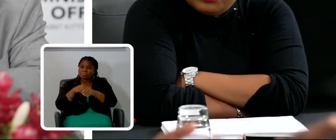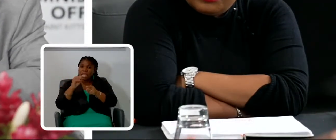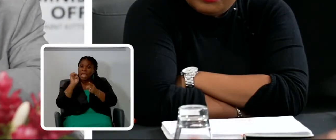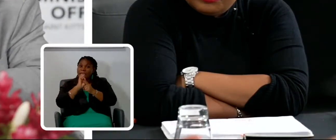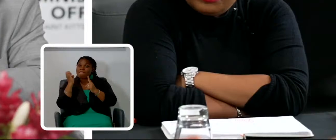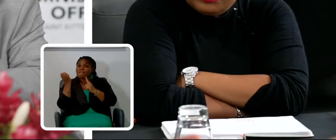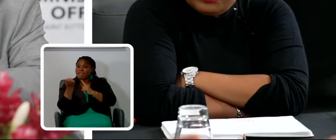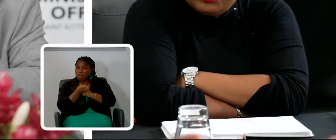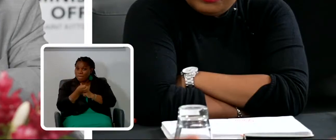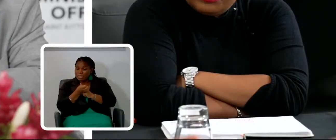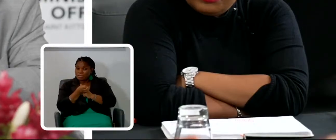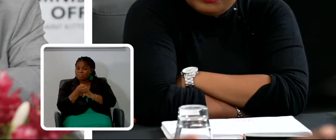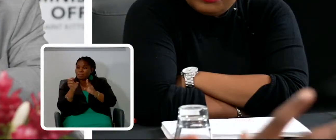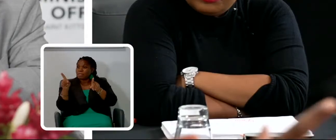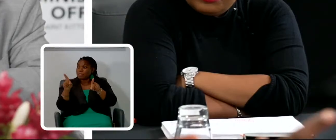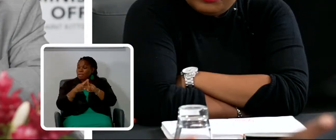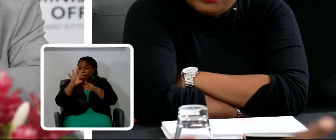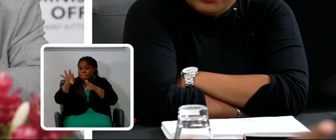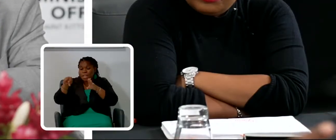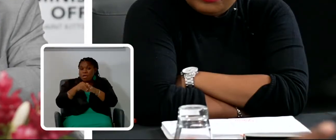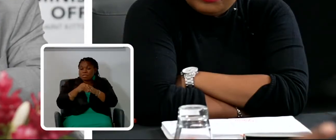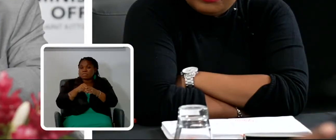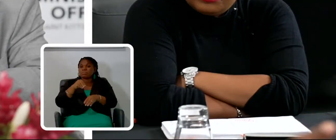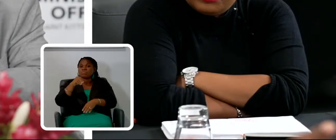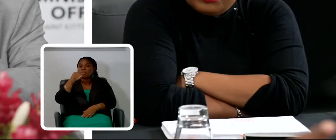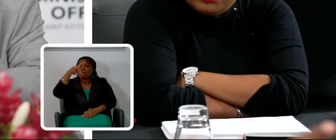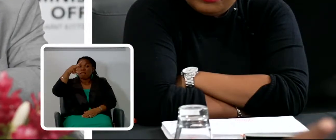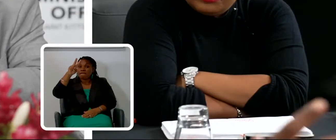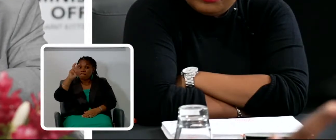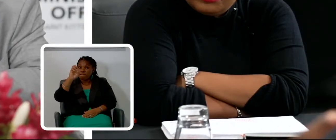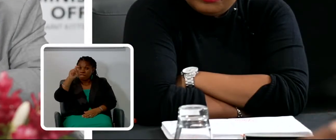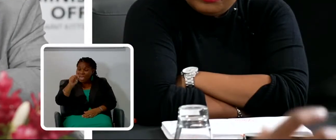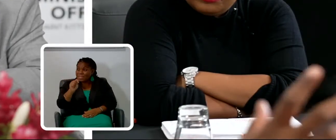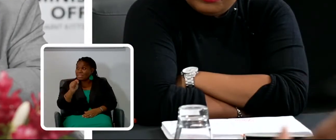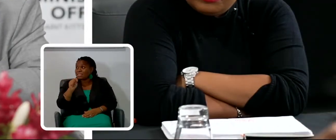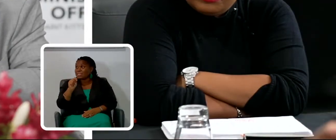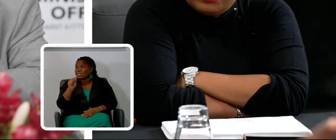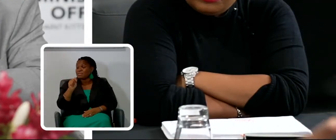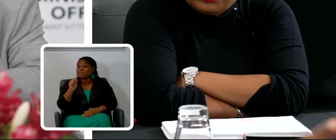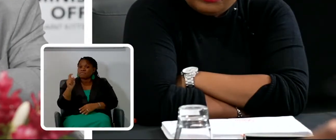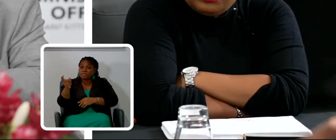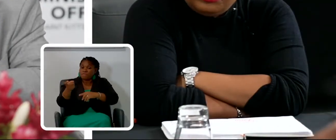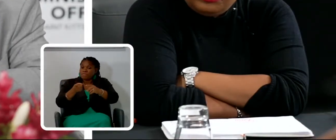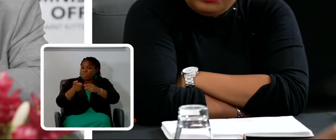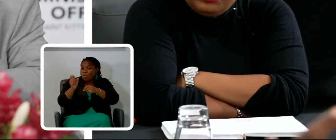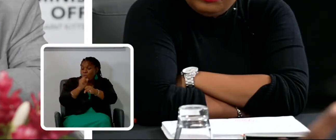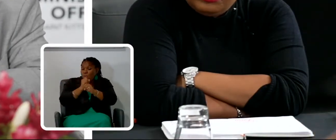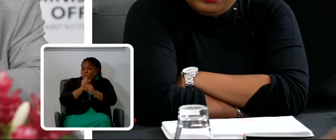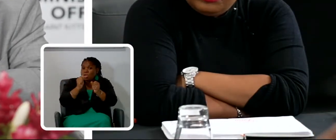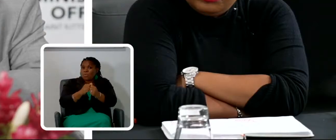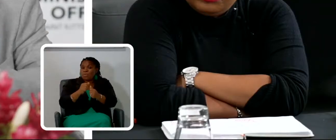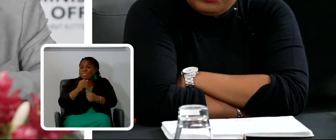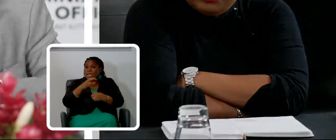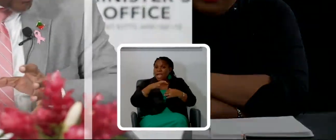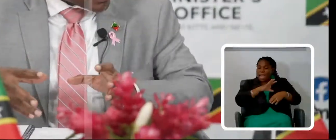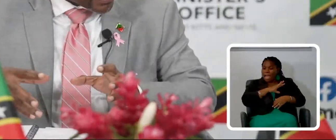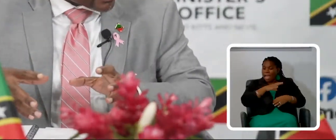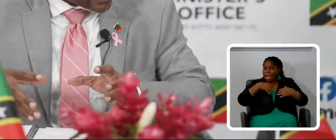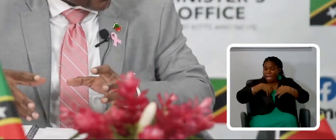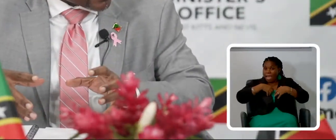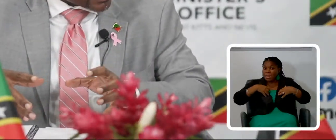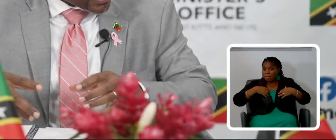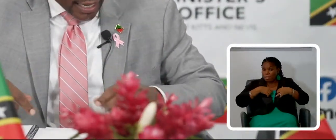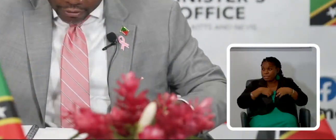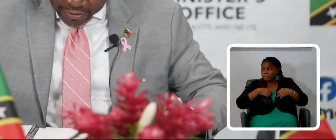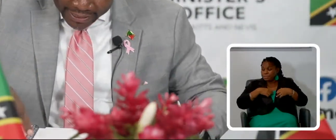plus vets or animal husbandry, animal science side of it, human